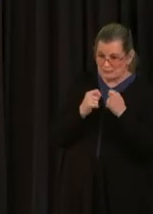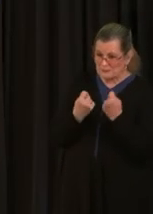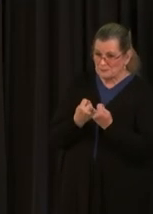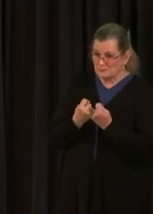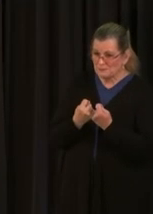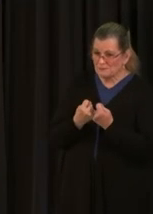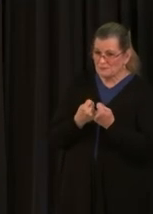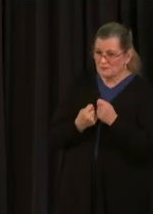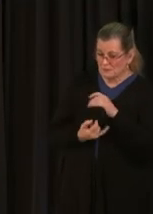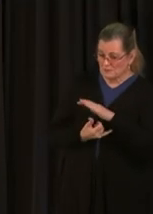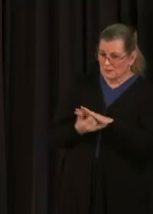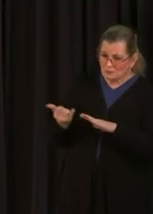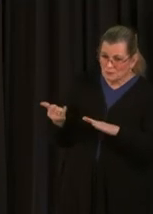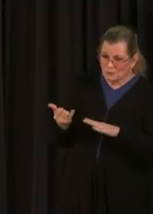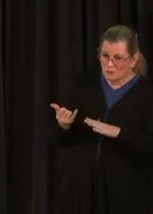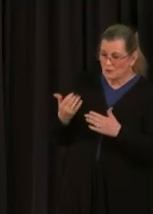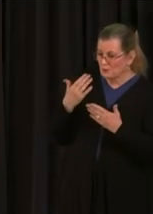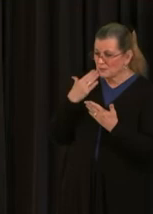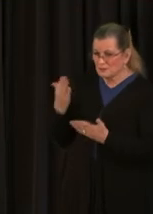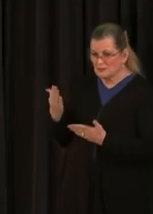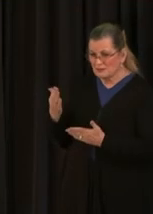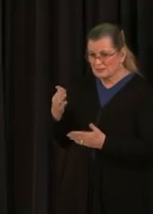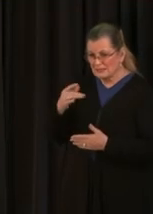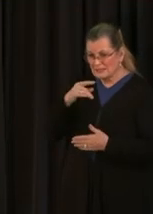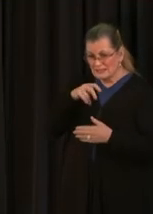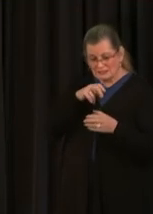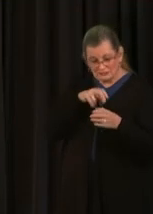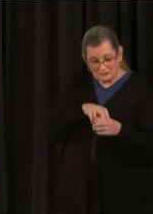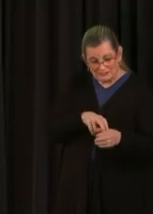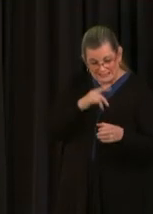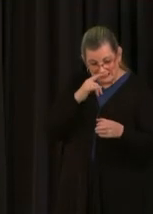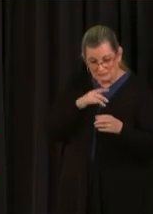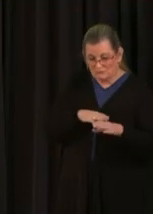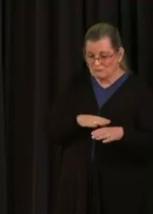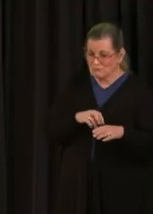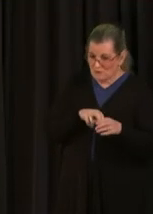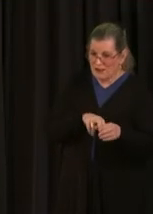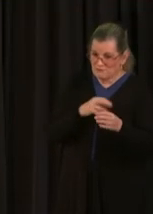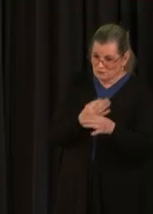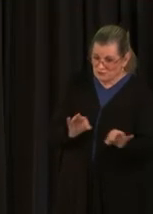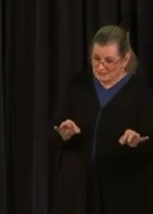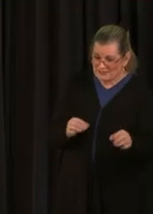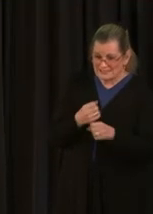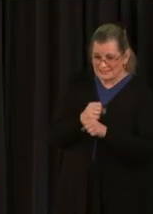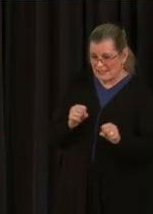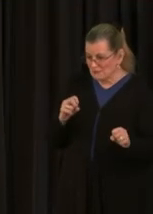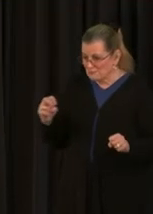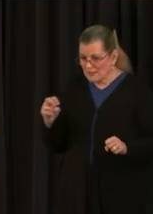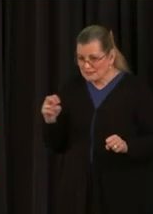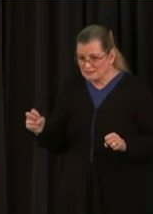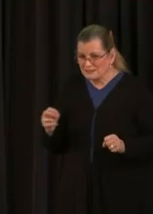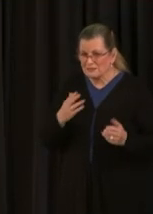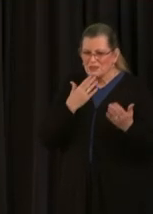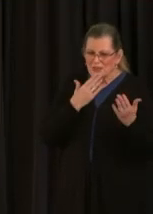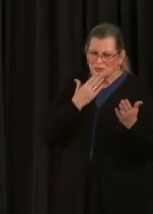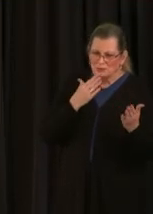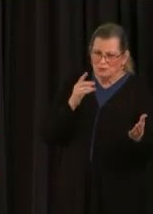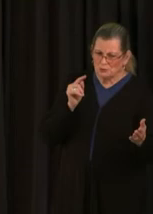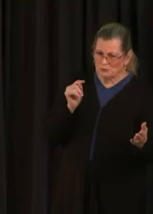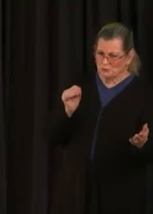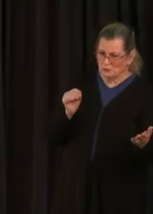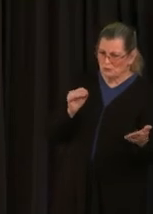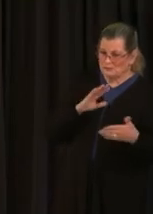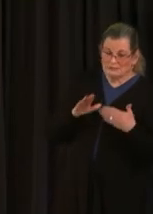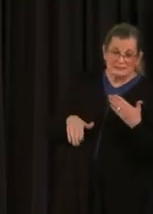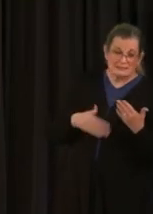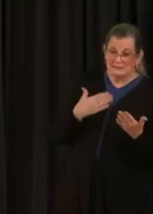times change in the district, the way students get to school change, and the challenges that students face as they get to school can